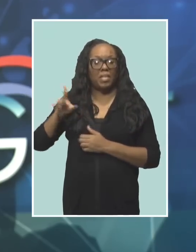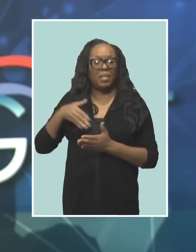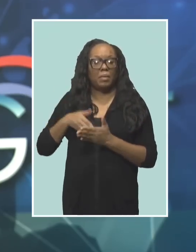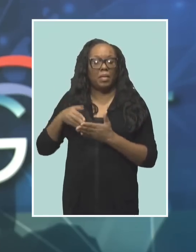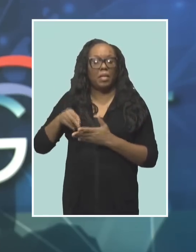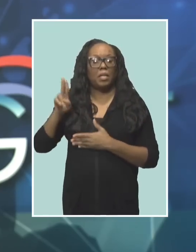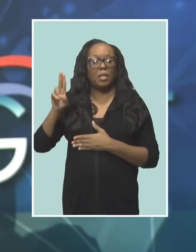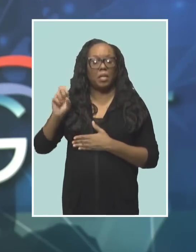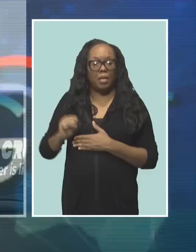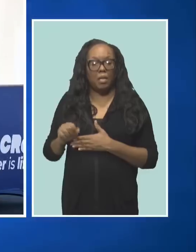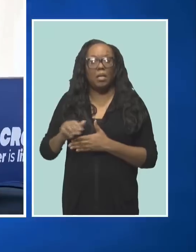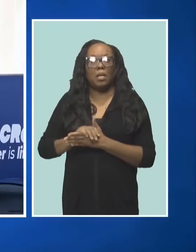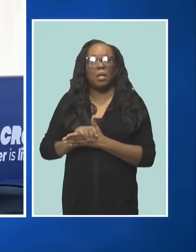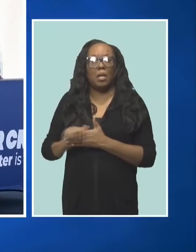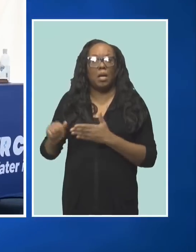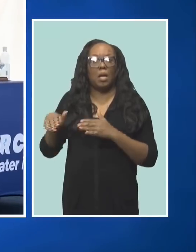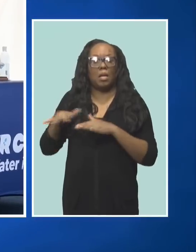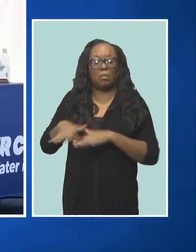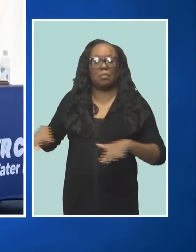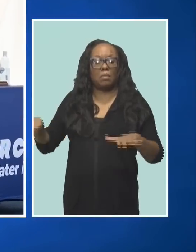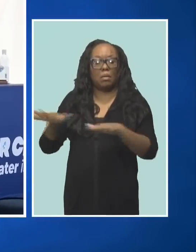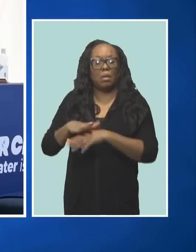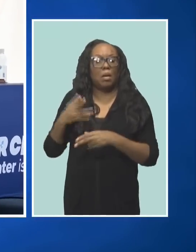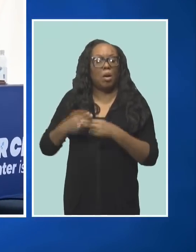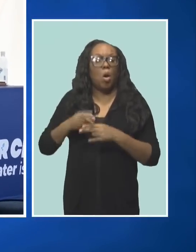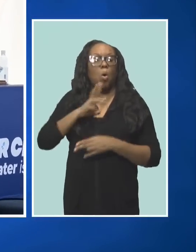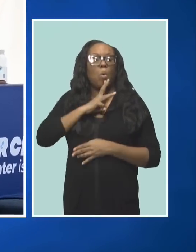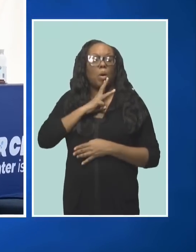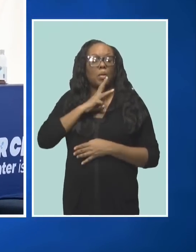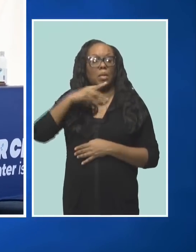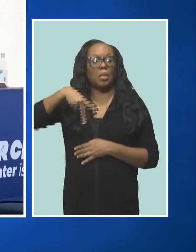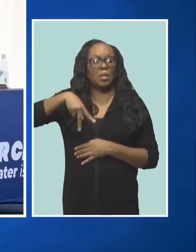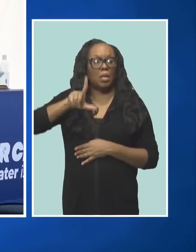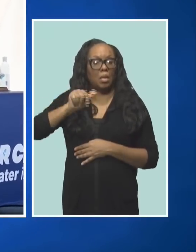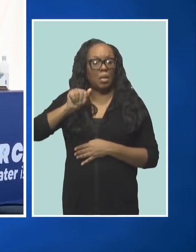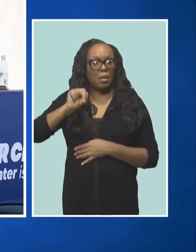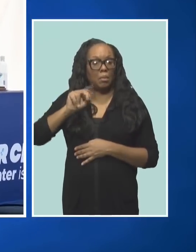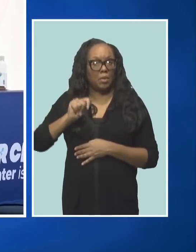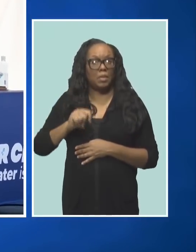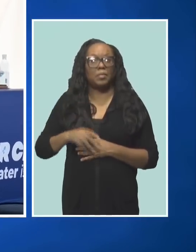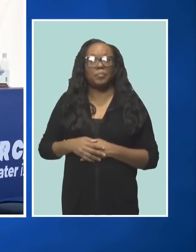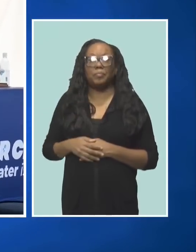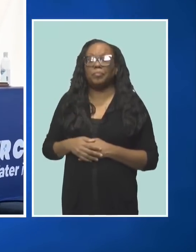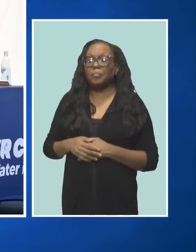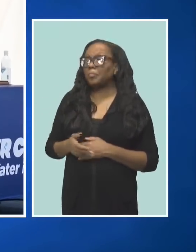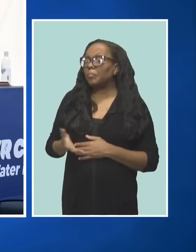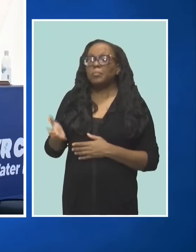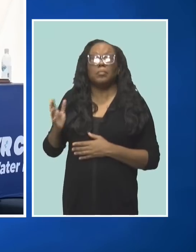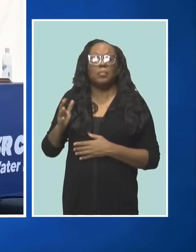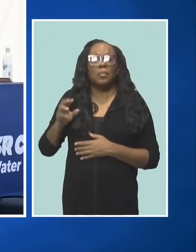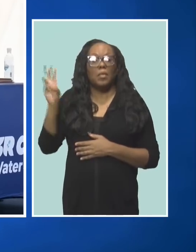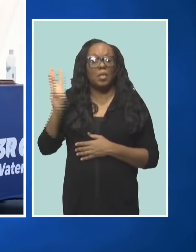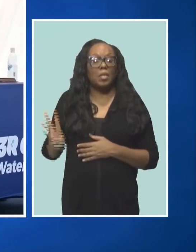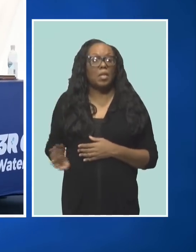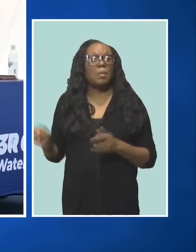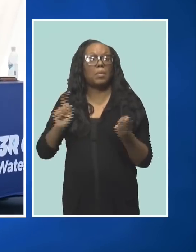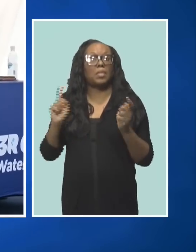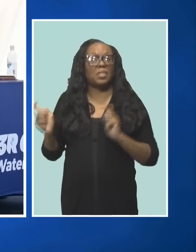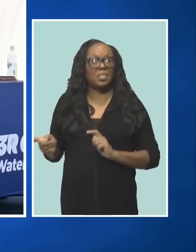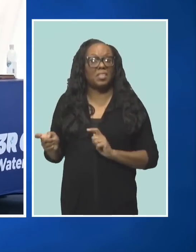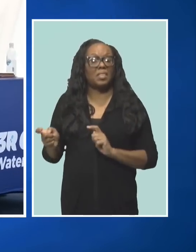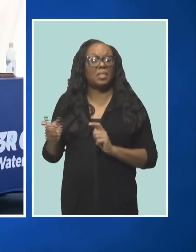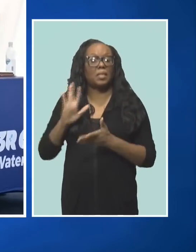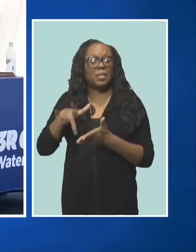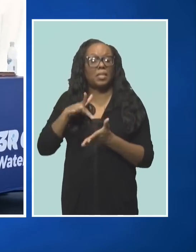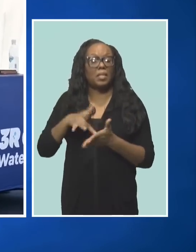plant. Officials from the Barbados Water Authority and the Caribbean Community Climate Change Center, or 5Cs, held